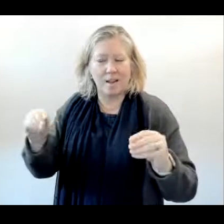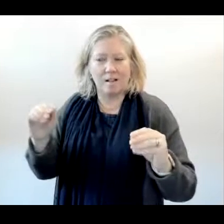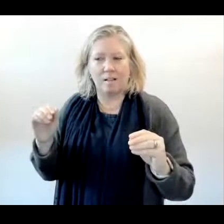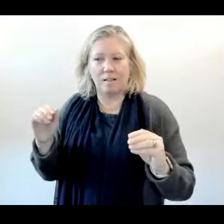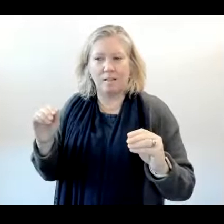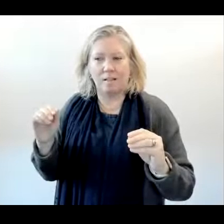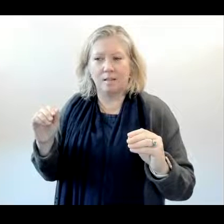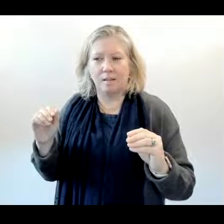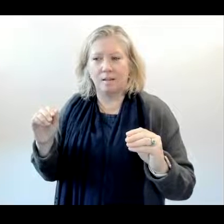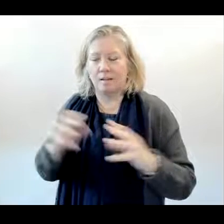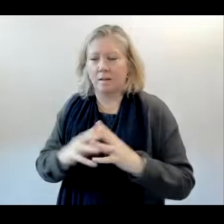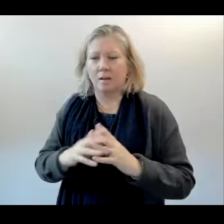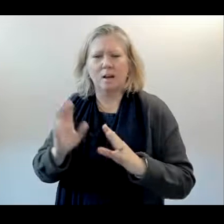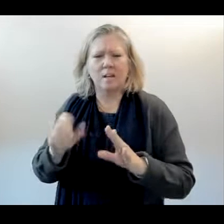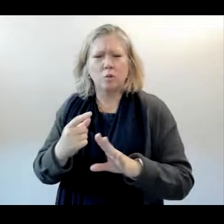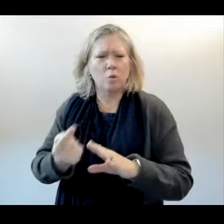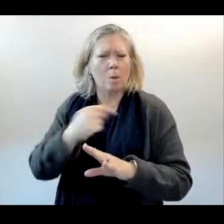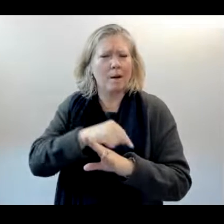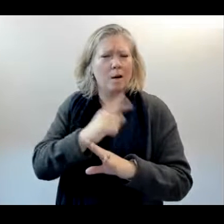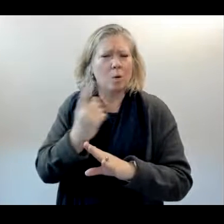Daniel, are you able to go to the previous slide?